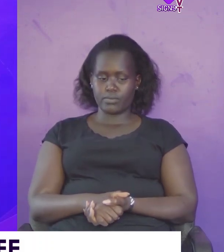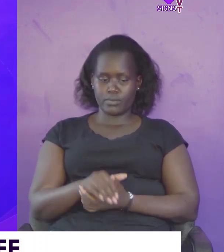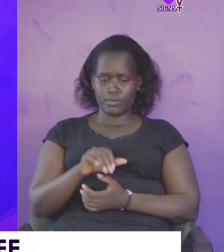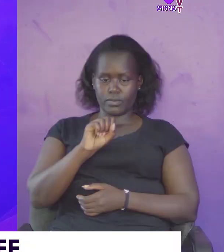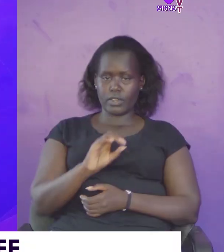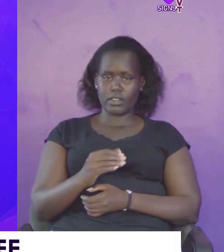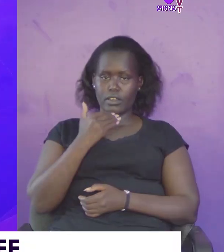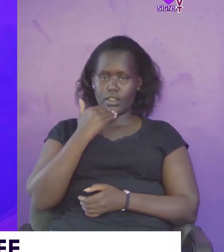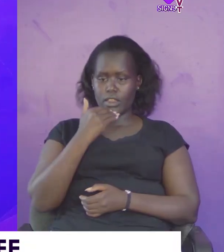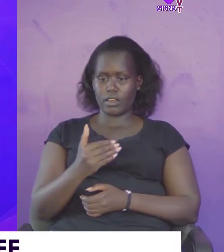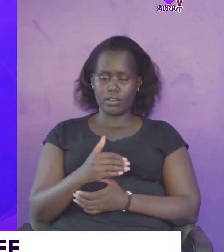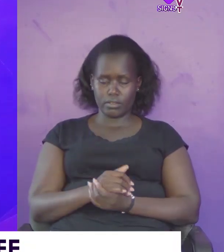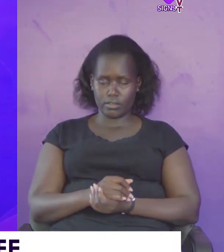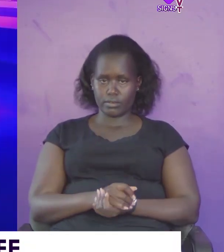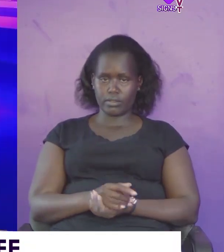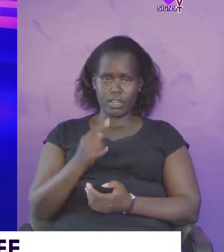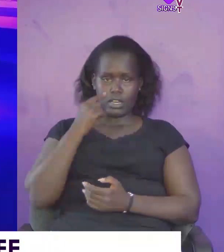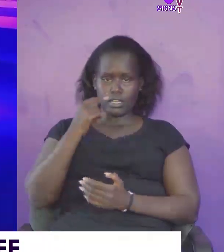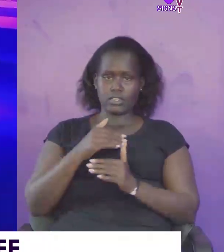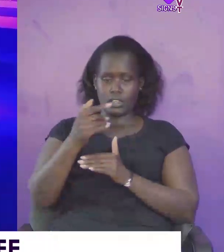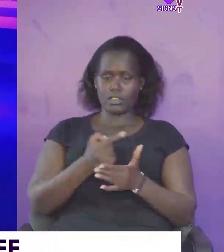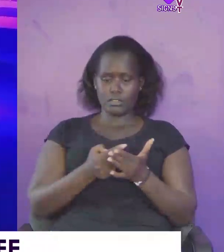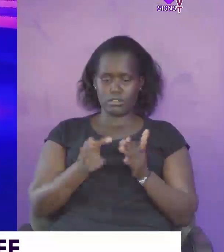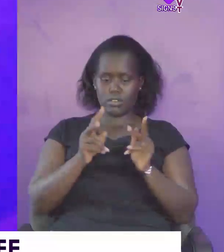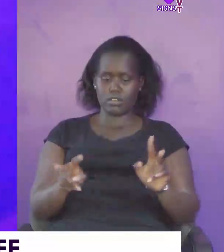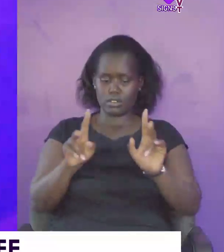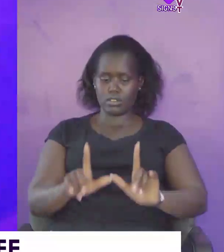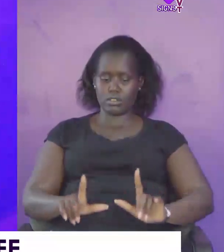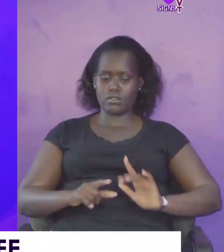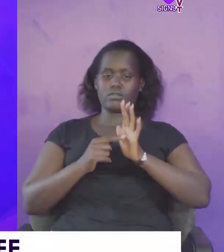you. Thank you very much. See you next week on the Treasures of Life